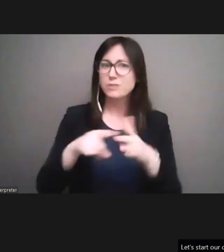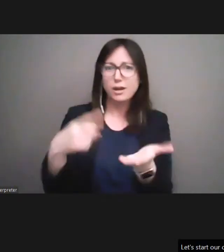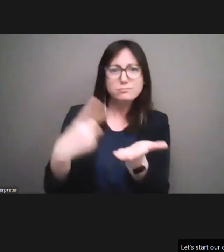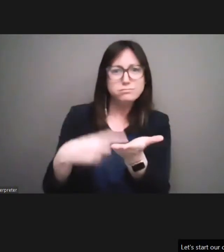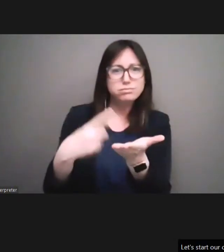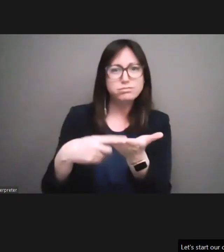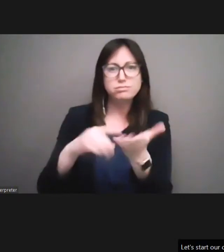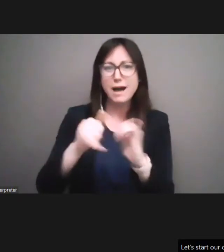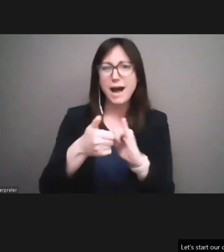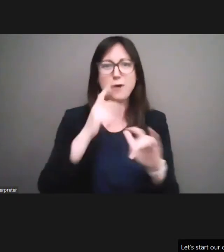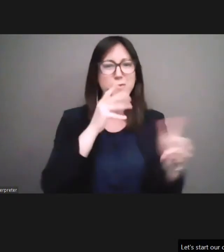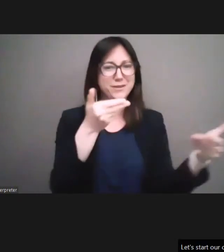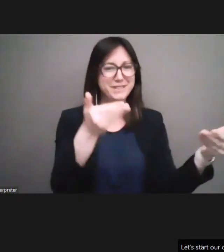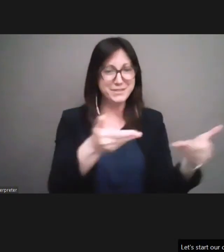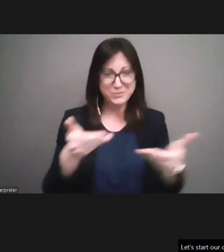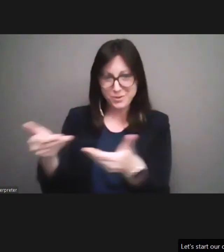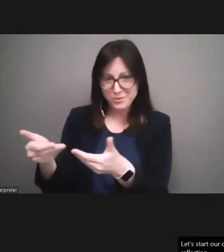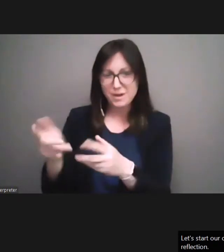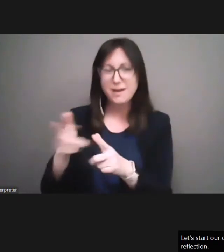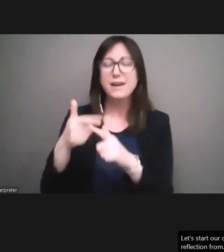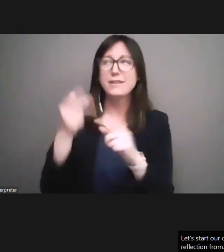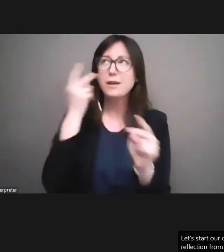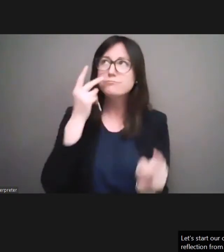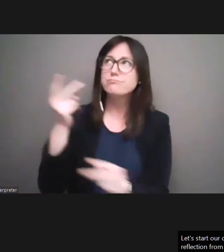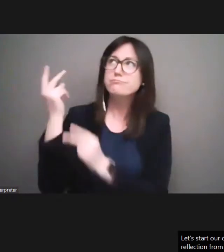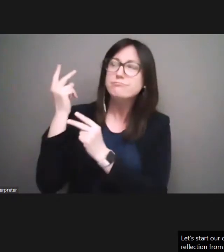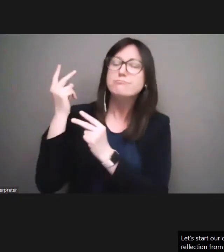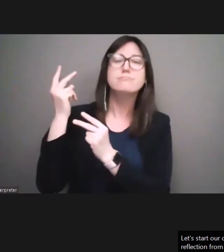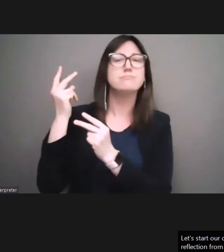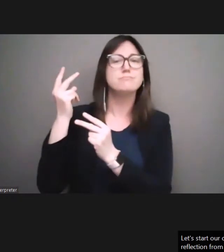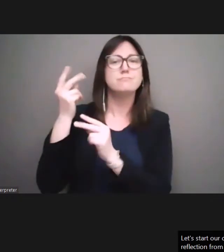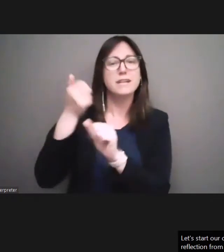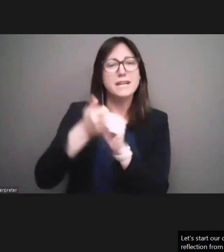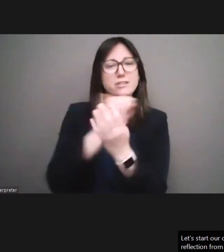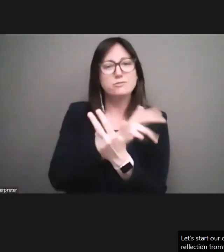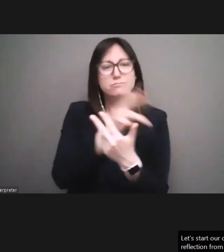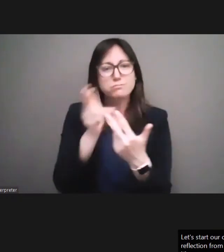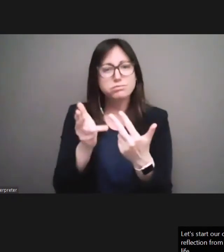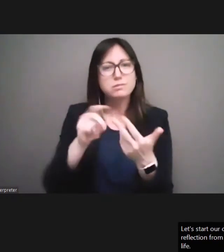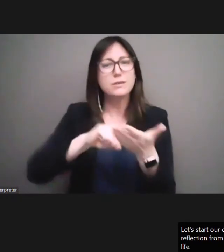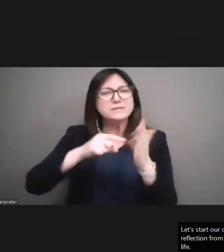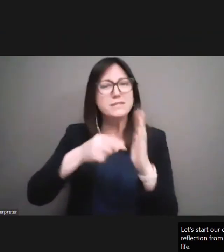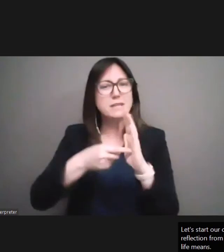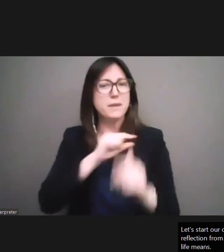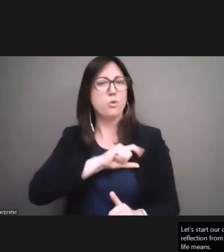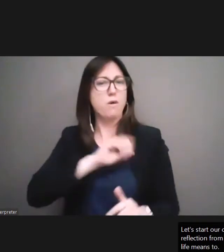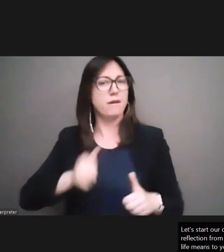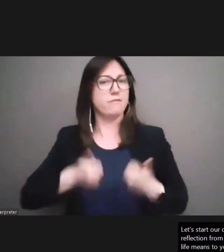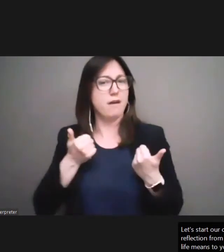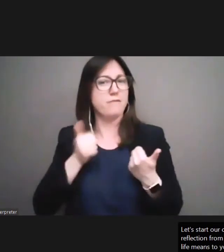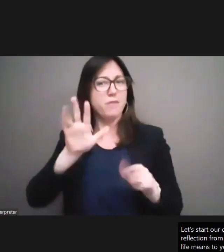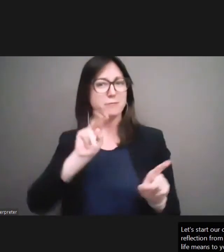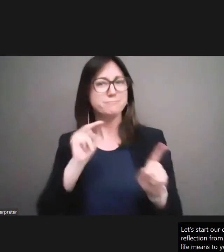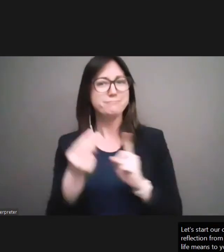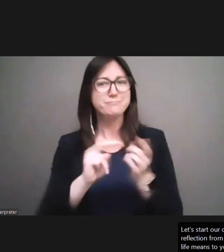with introductions and a reflection from each of the guests about what quality of life means to you.